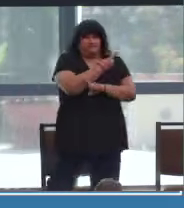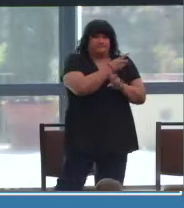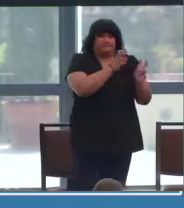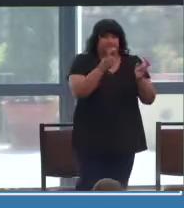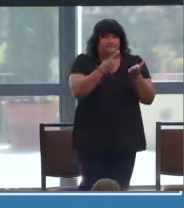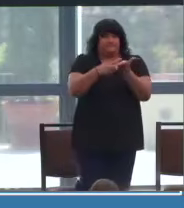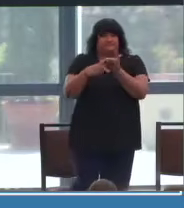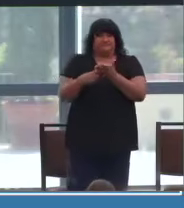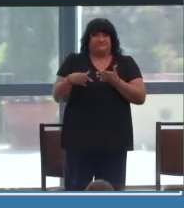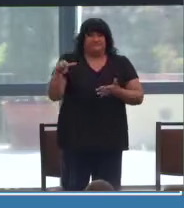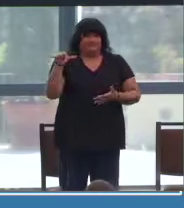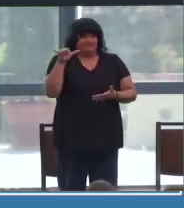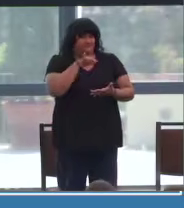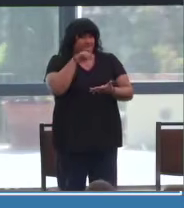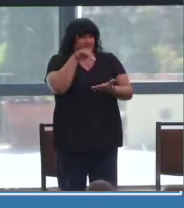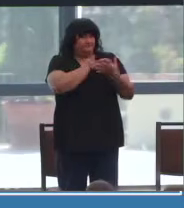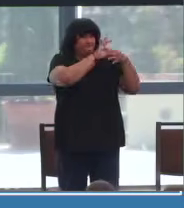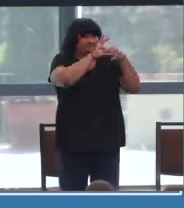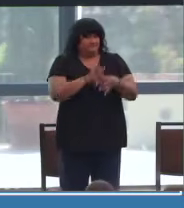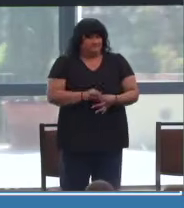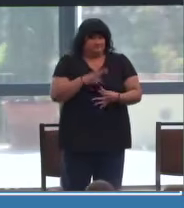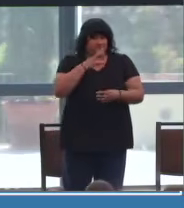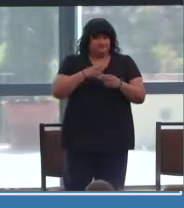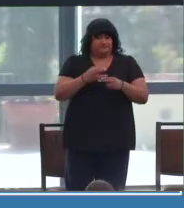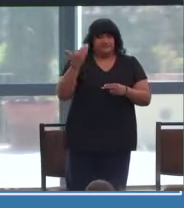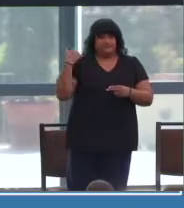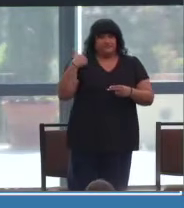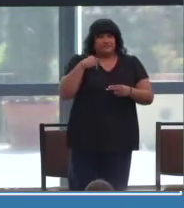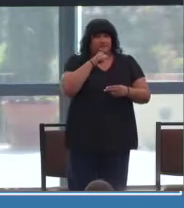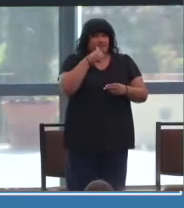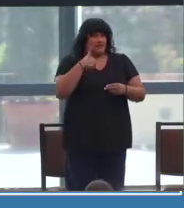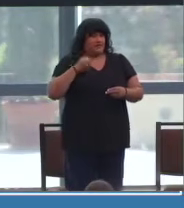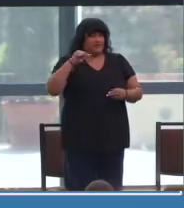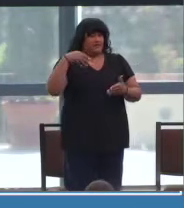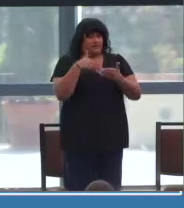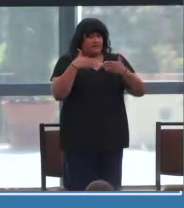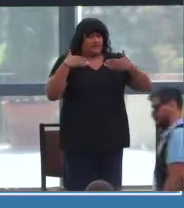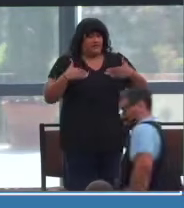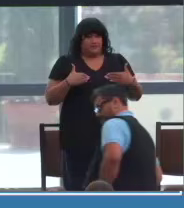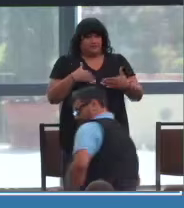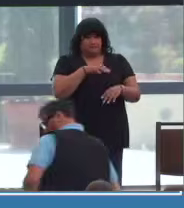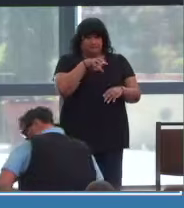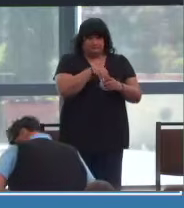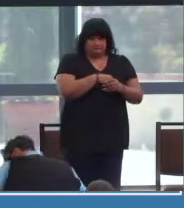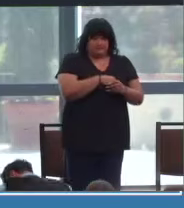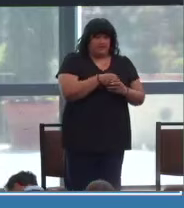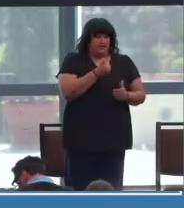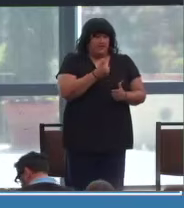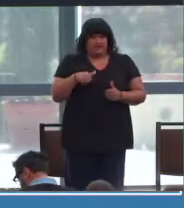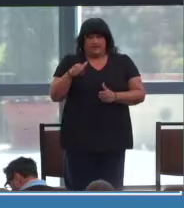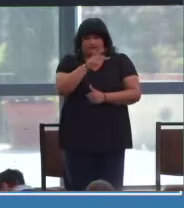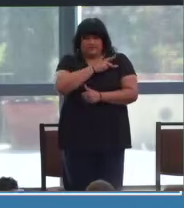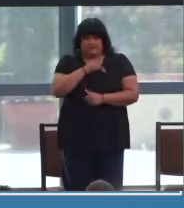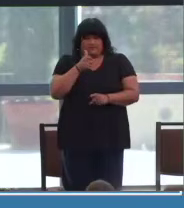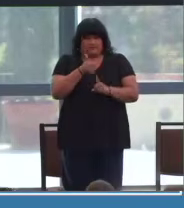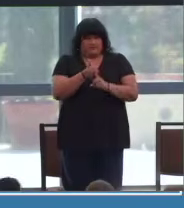other study. This study did not include anybody who had antiphospholipid antibodies, did not include anybody who was having a severe flare at the